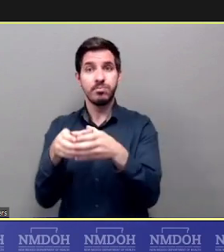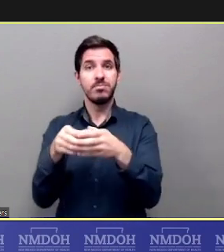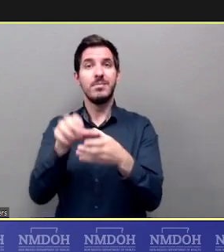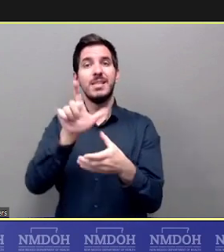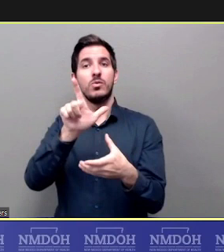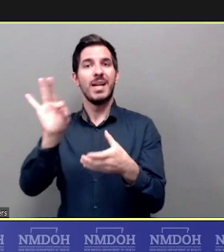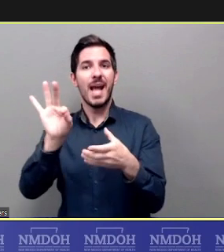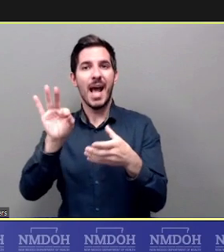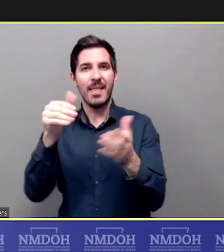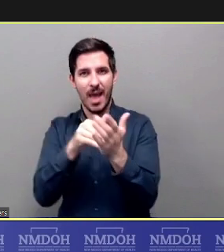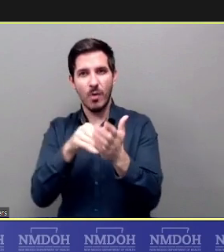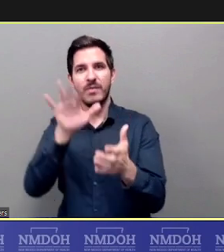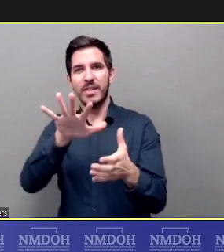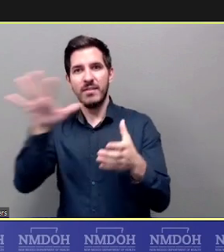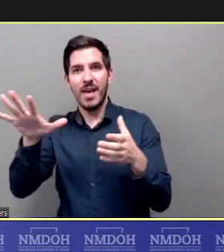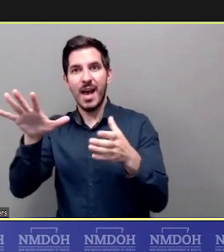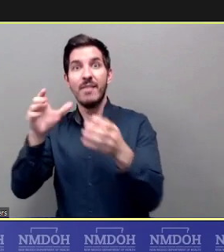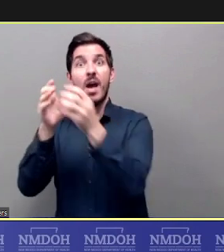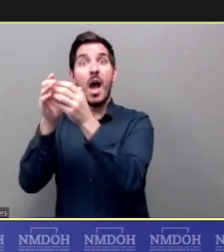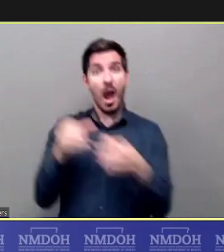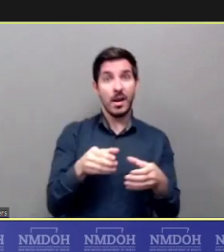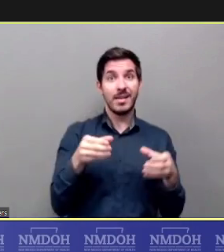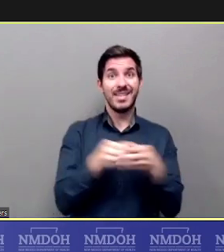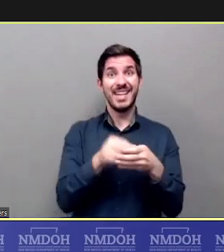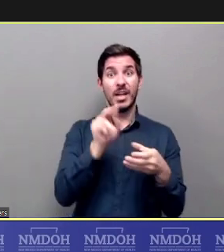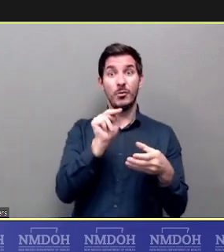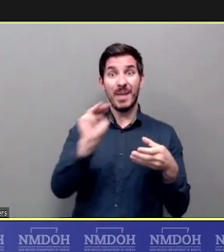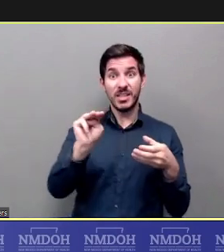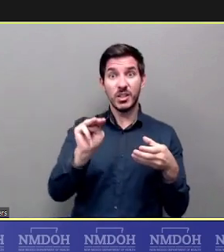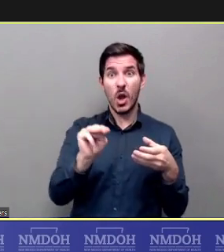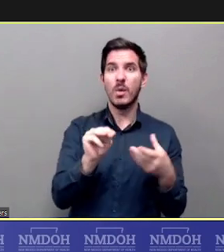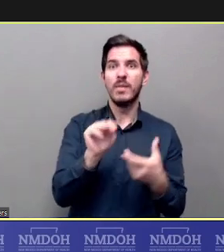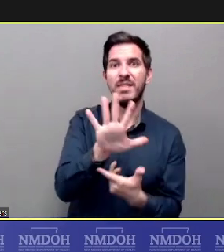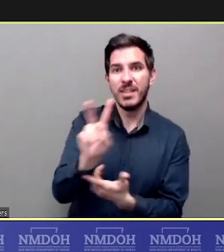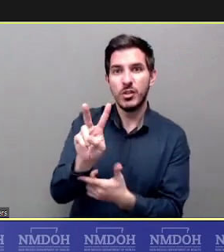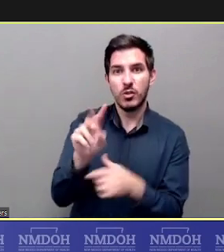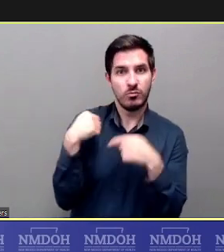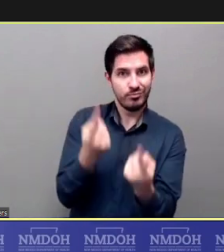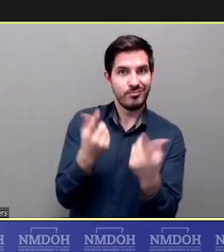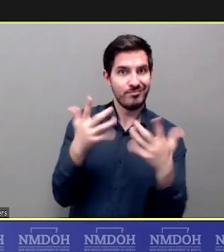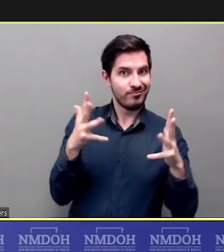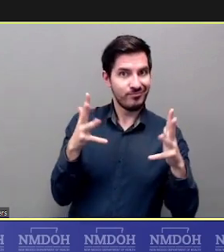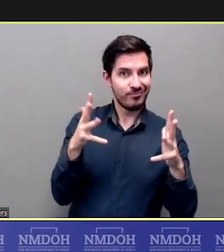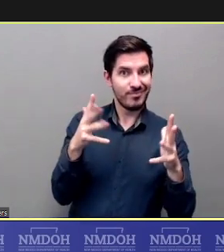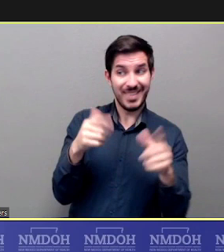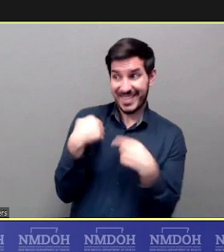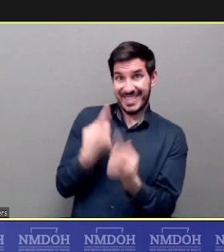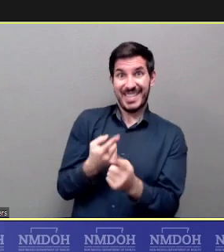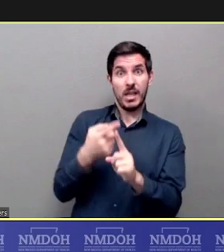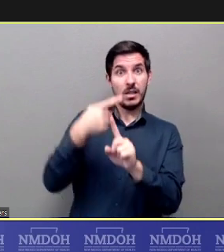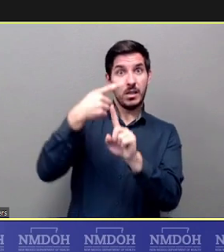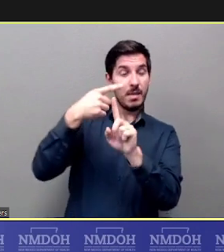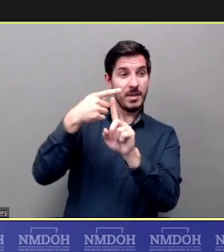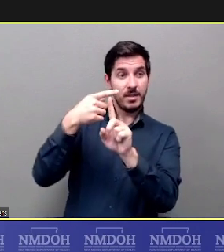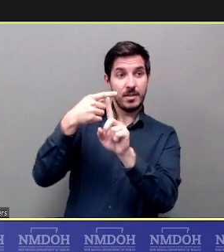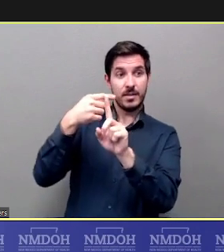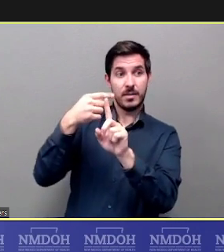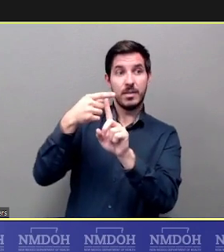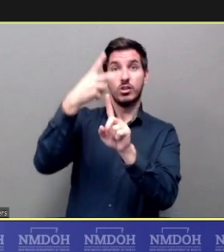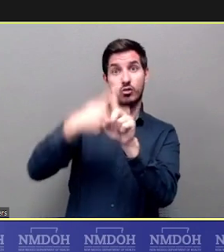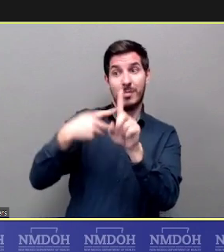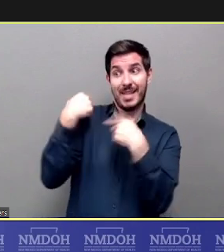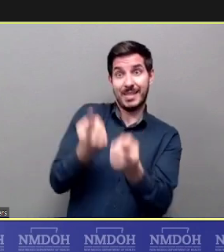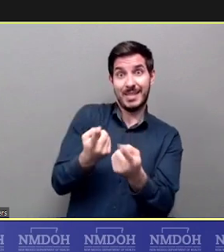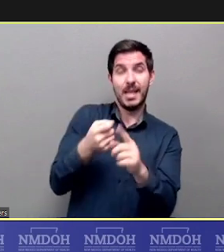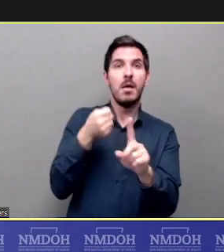have only 52 cases. And actually in the past month, we've only had 2 cases. So really significantly slowed down.